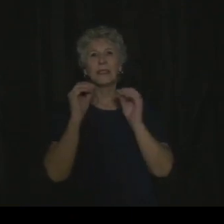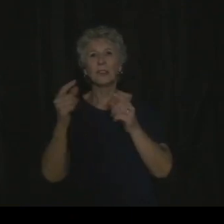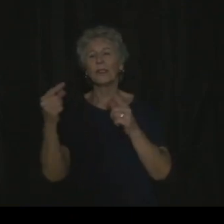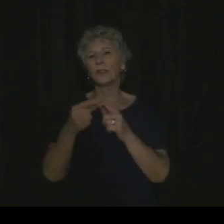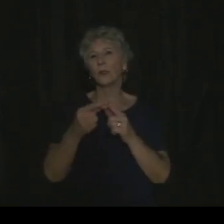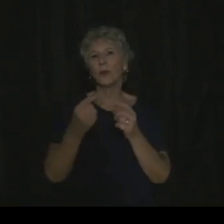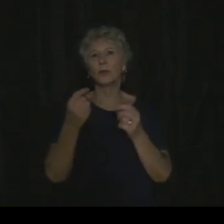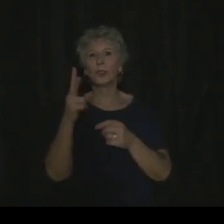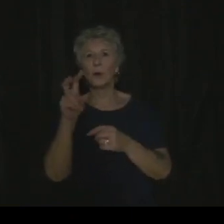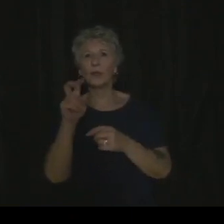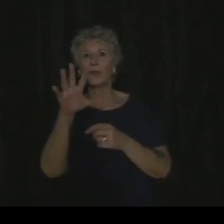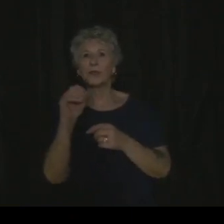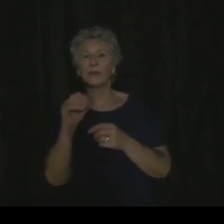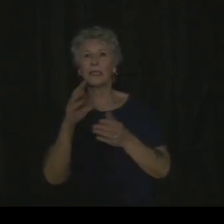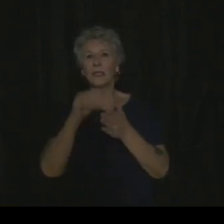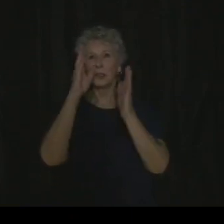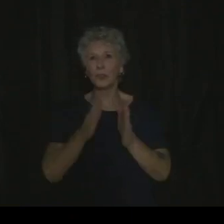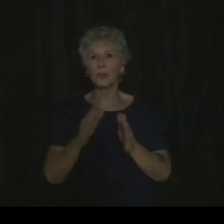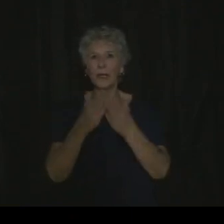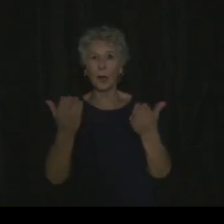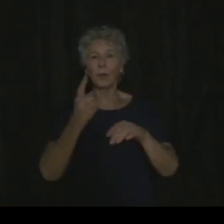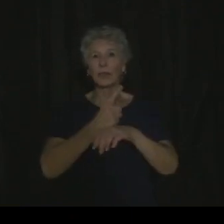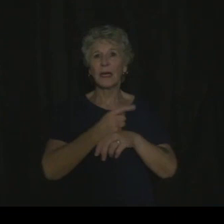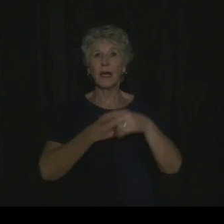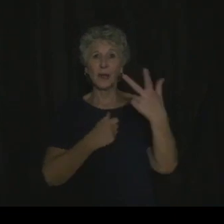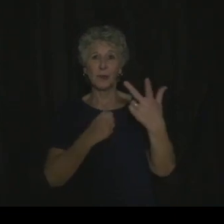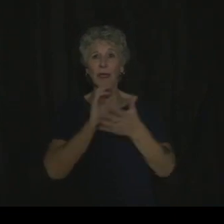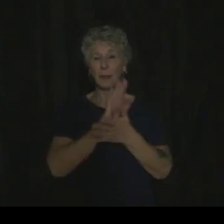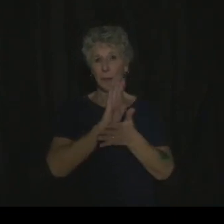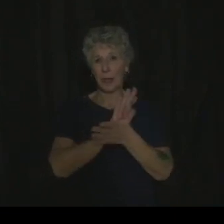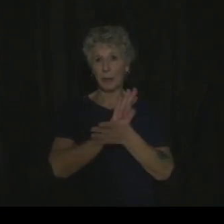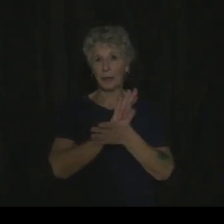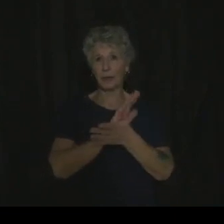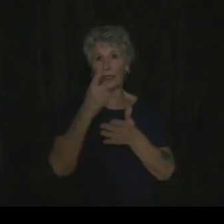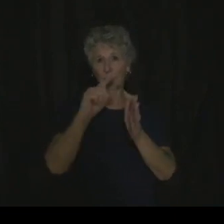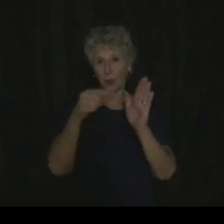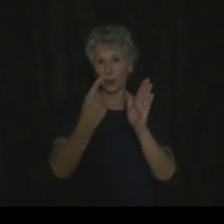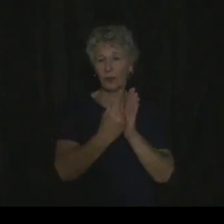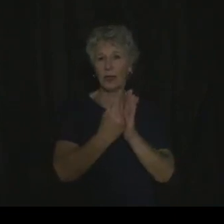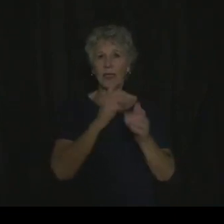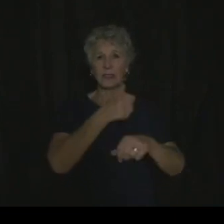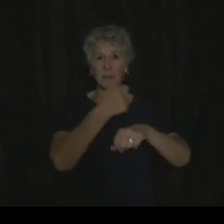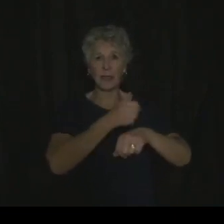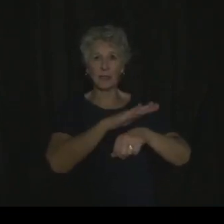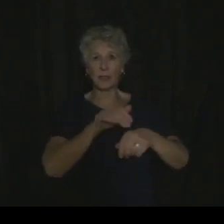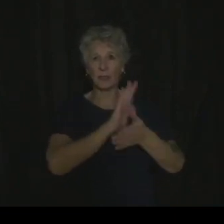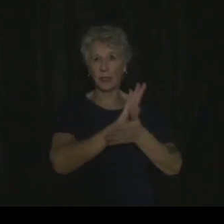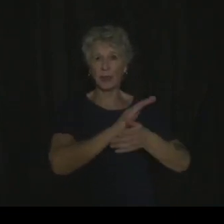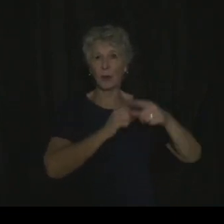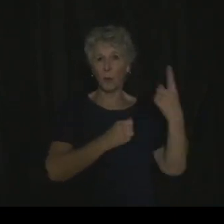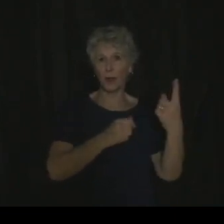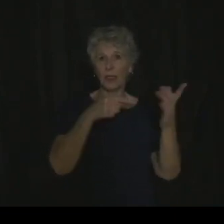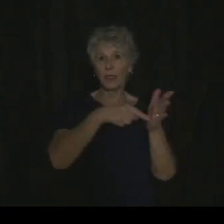Sproul, on the opening day, said, look, there are going to be three papers, and your grade is based on it. One is going to be